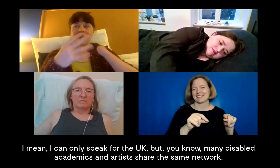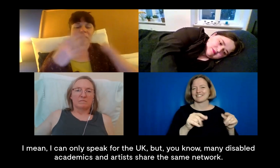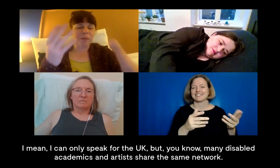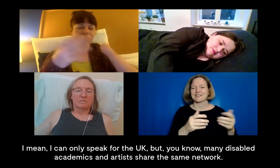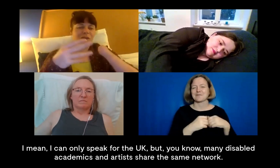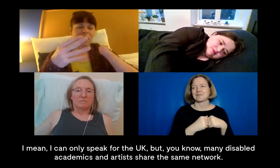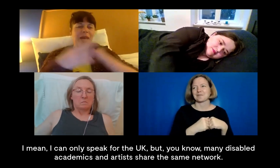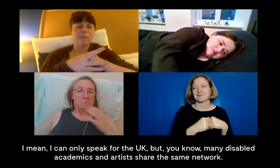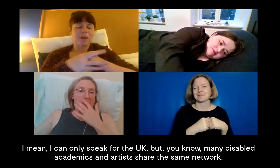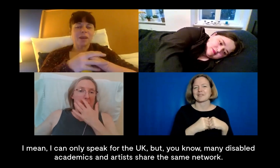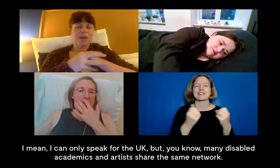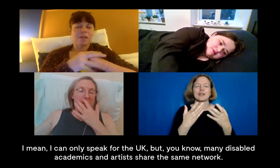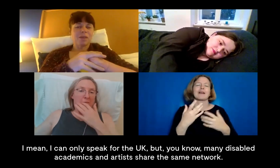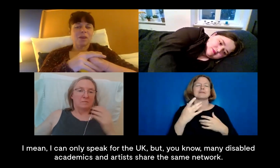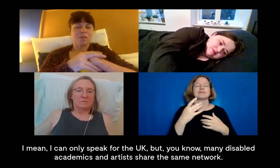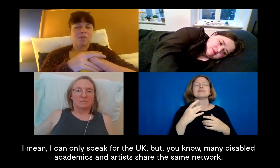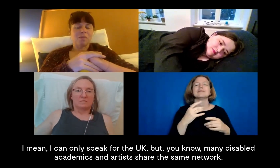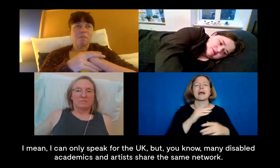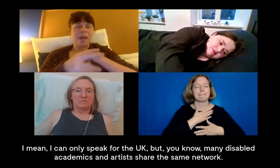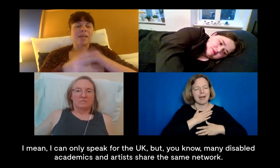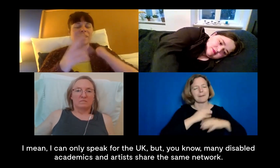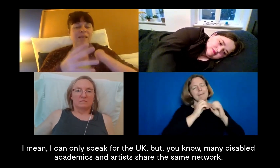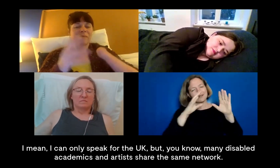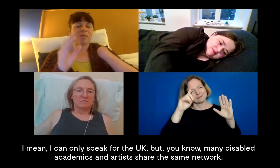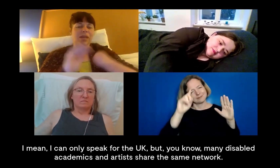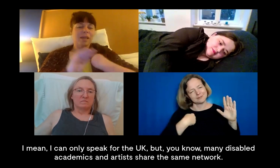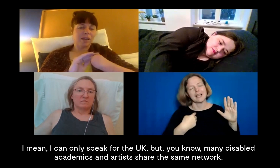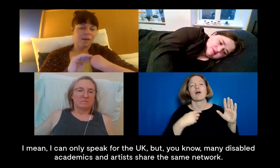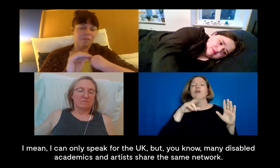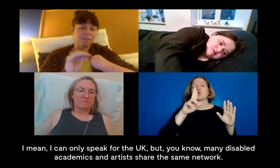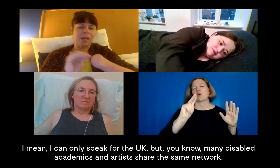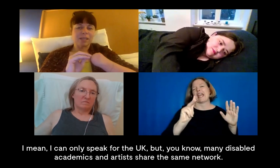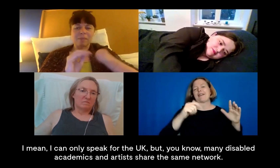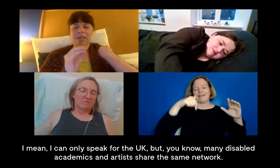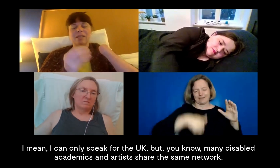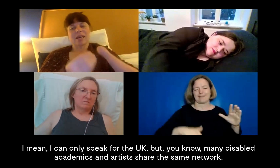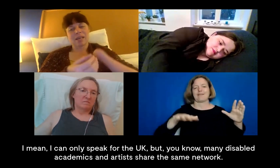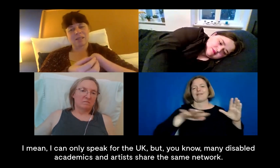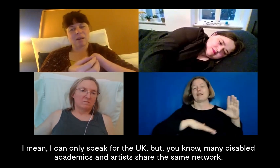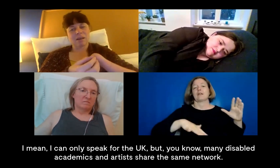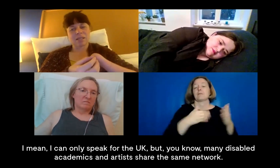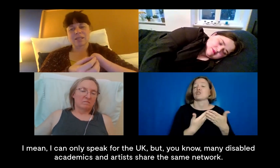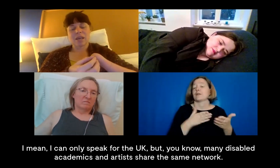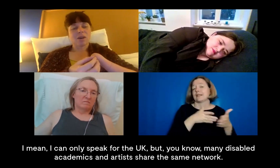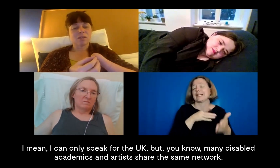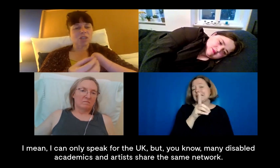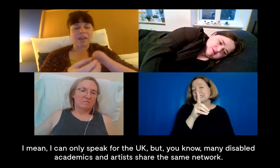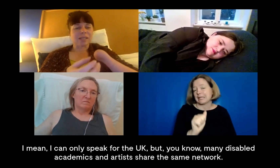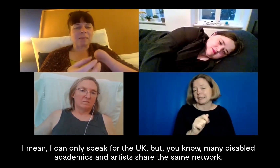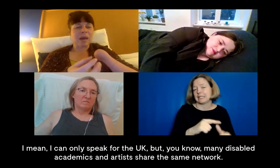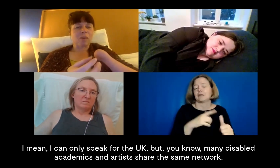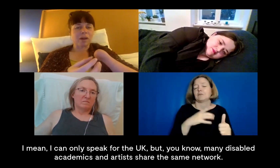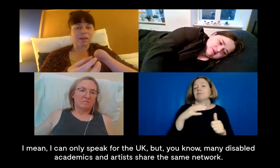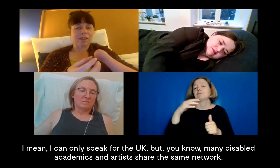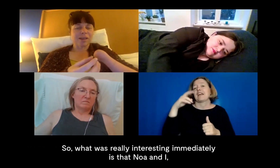I can only speak for the UK, but many disabled academics and artists share the